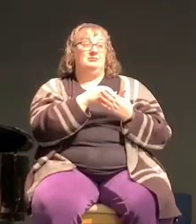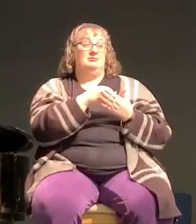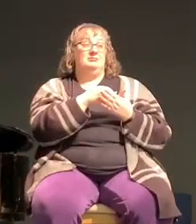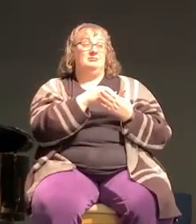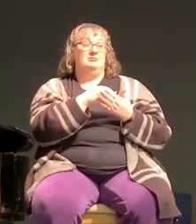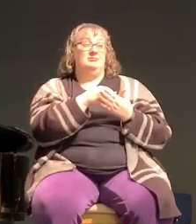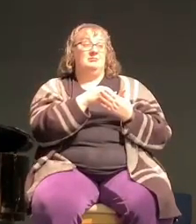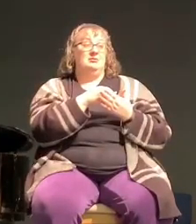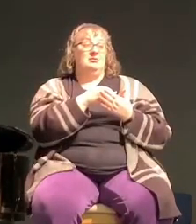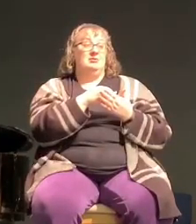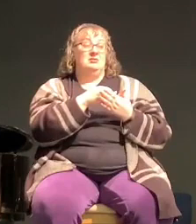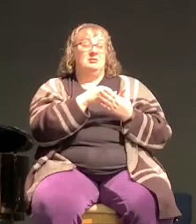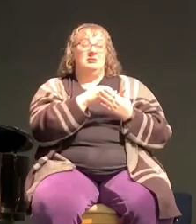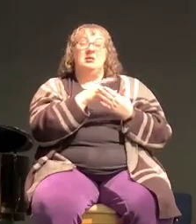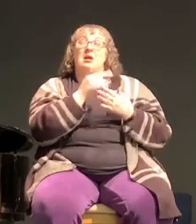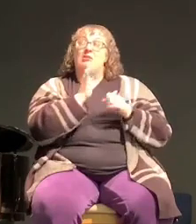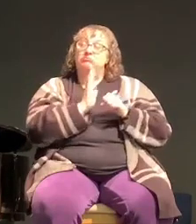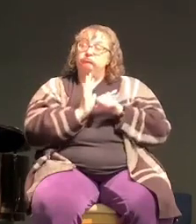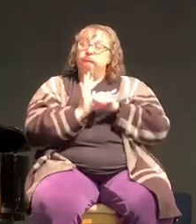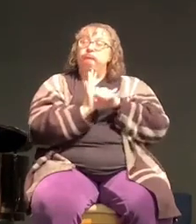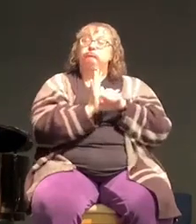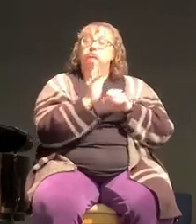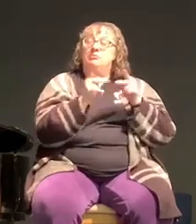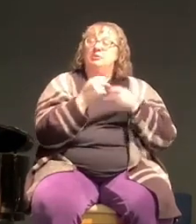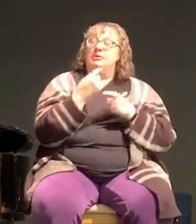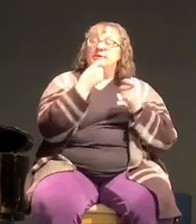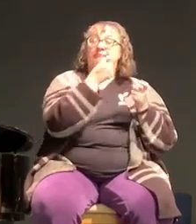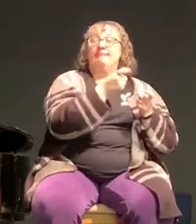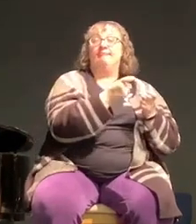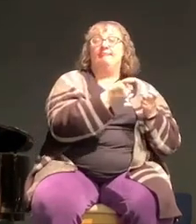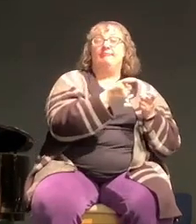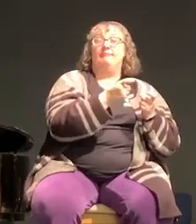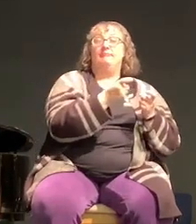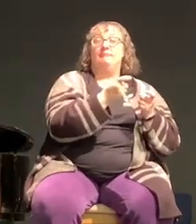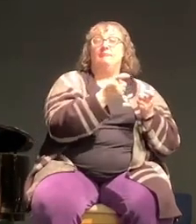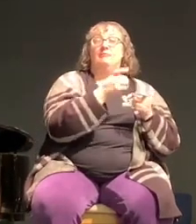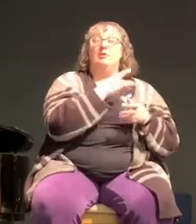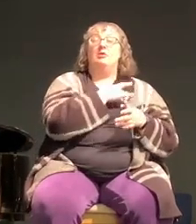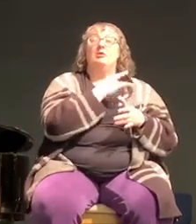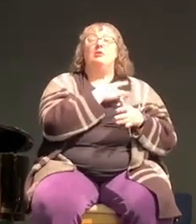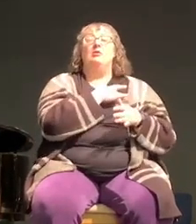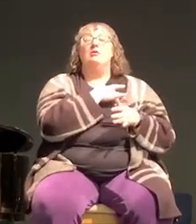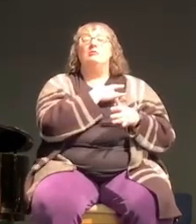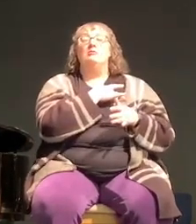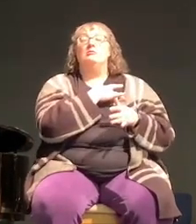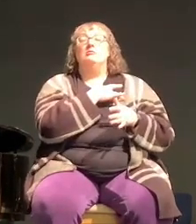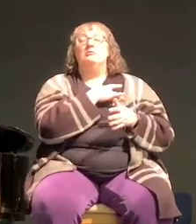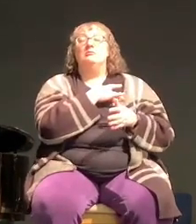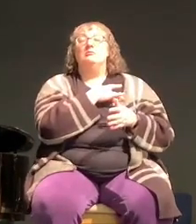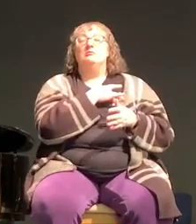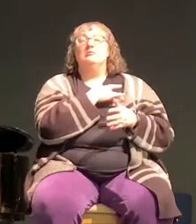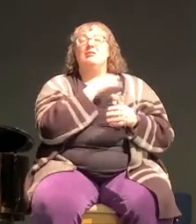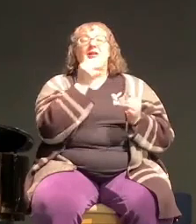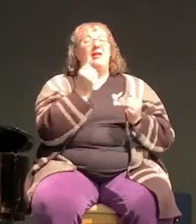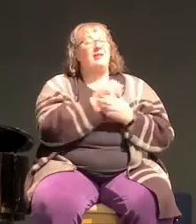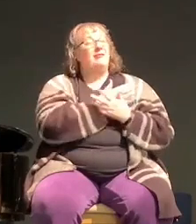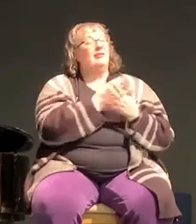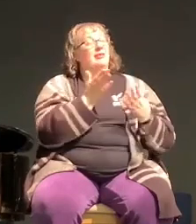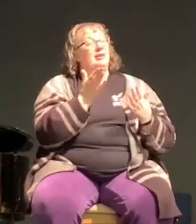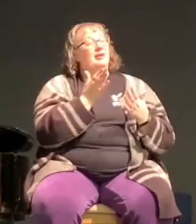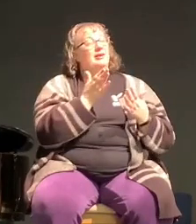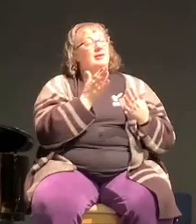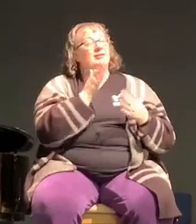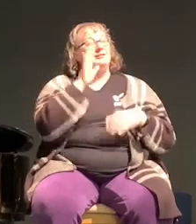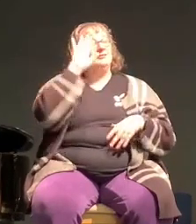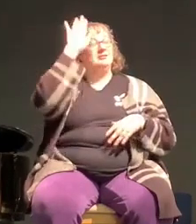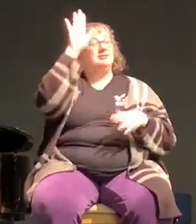I've pushed these people to give. I've put it on their hearts. He says, everything is in